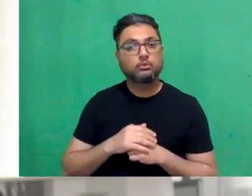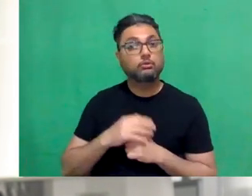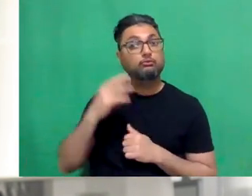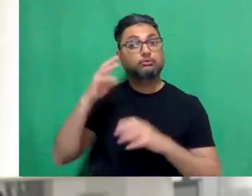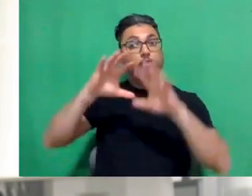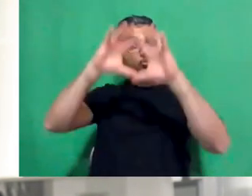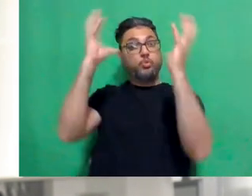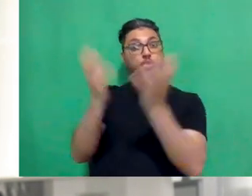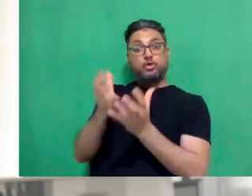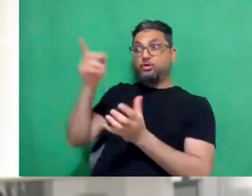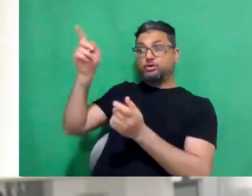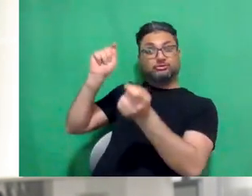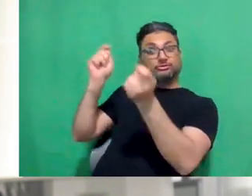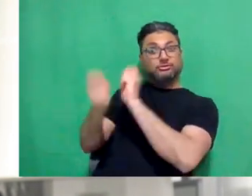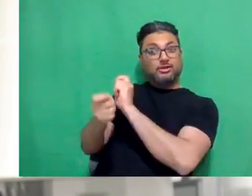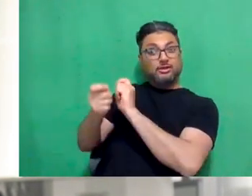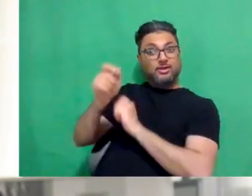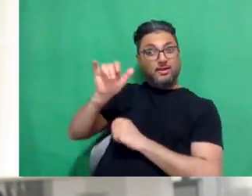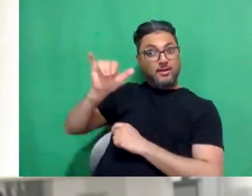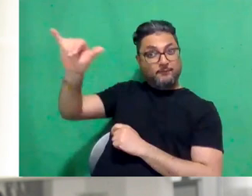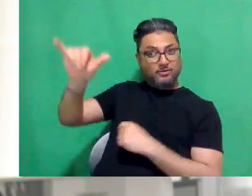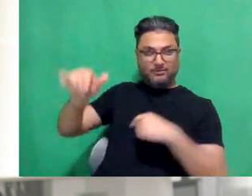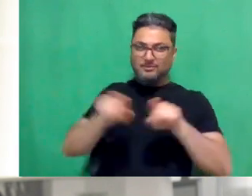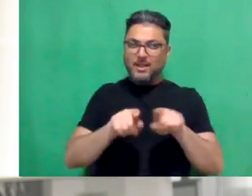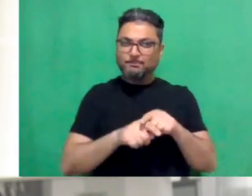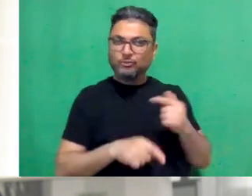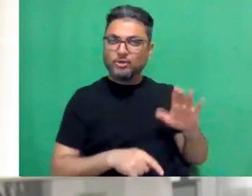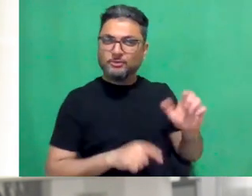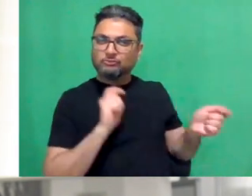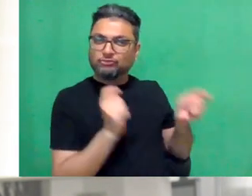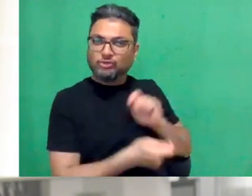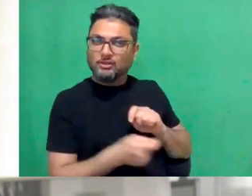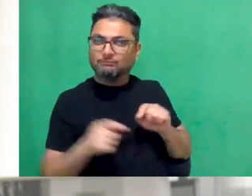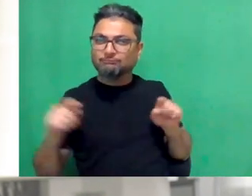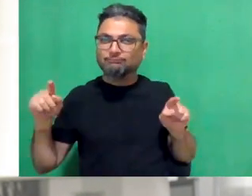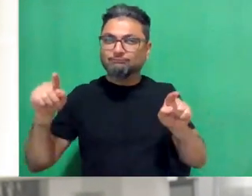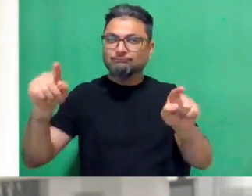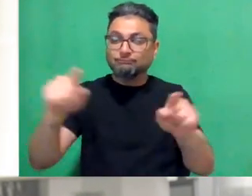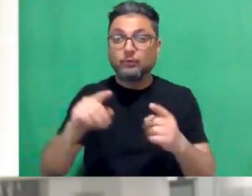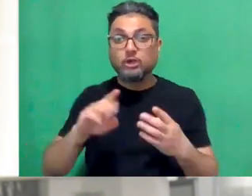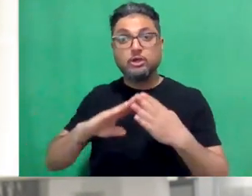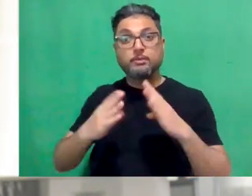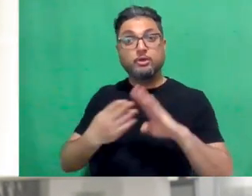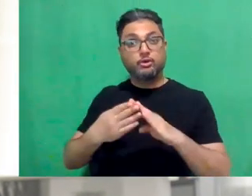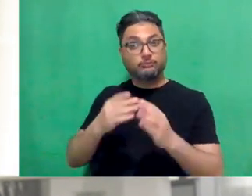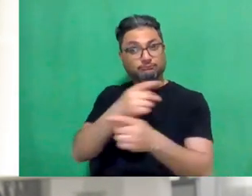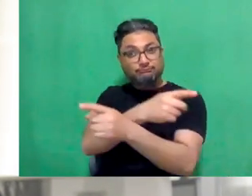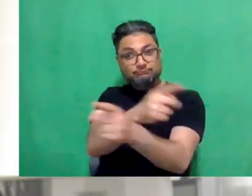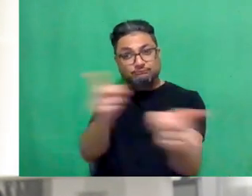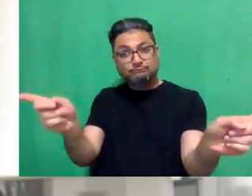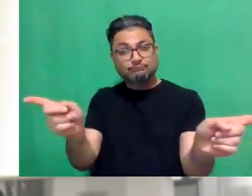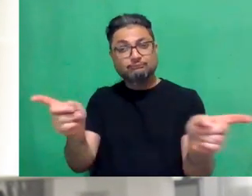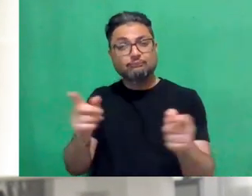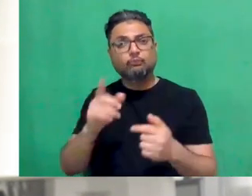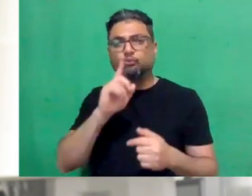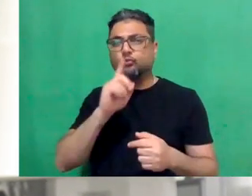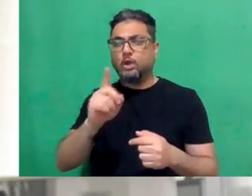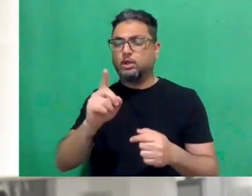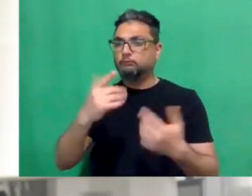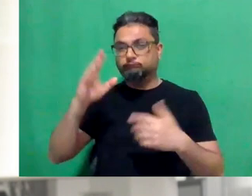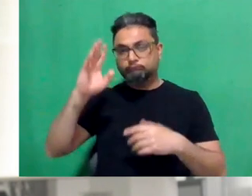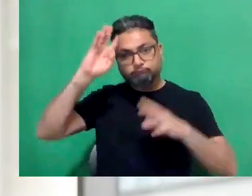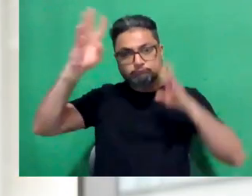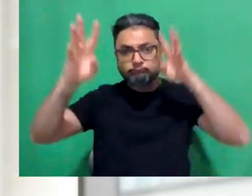yet, I have great confidence that the innovative and deeply committed community that you make up will help create a better,